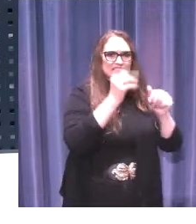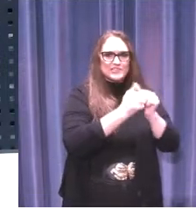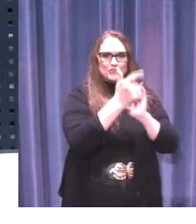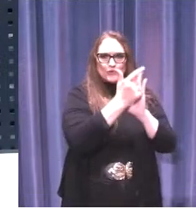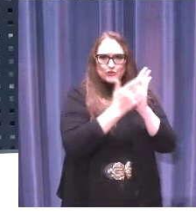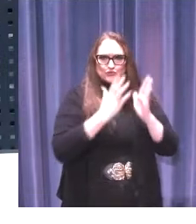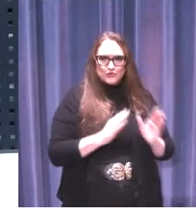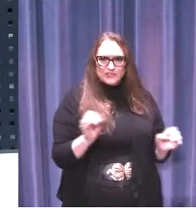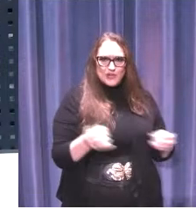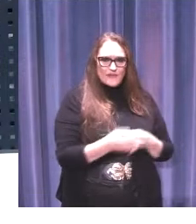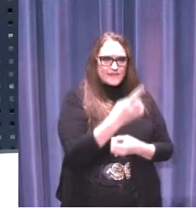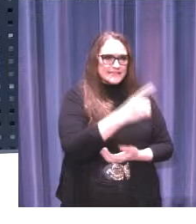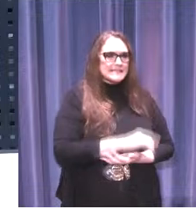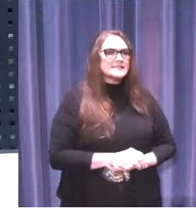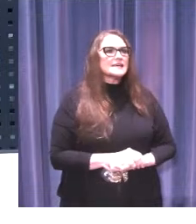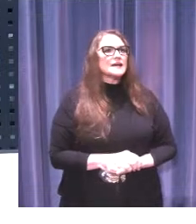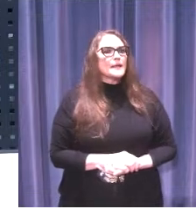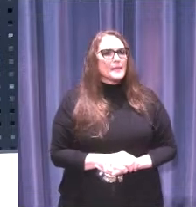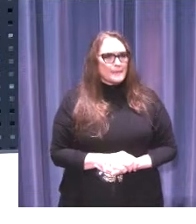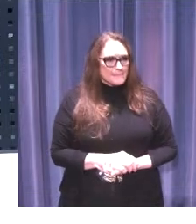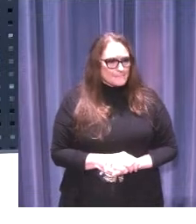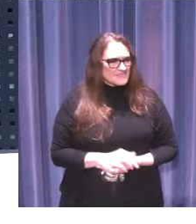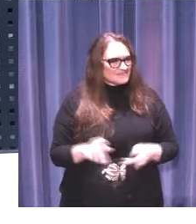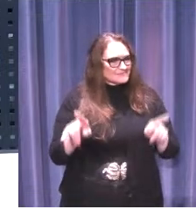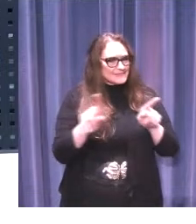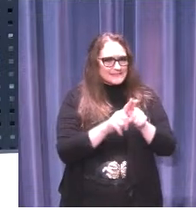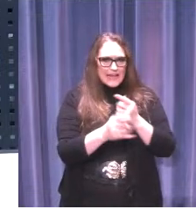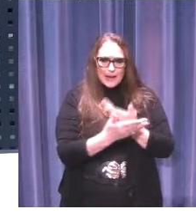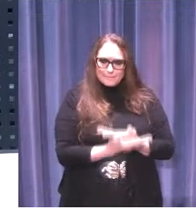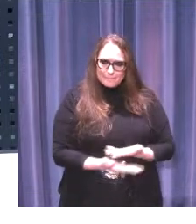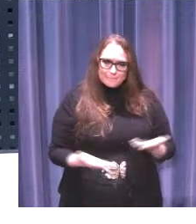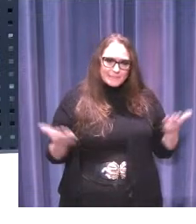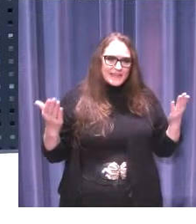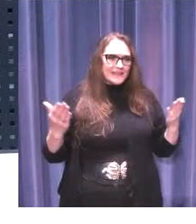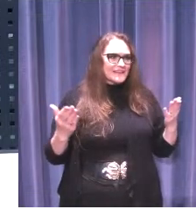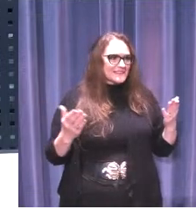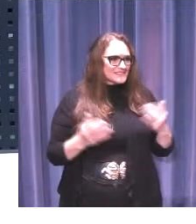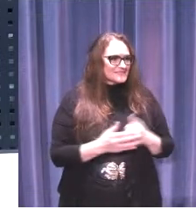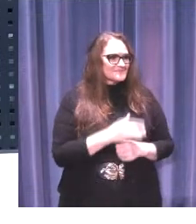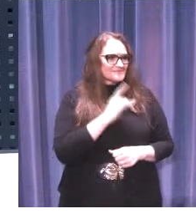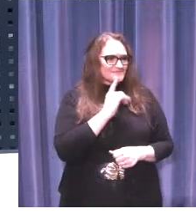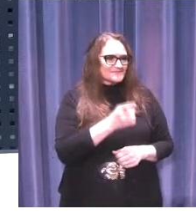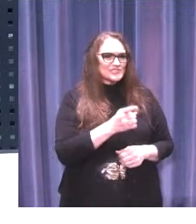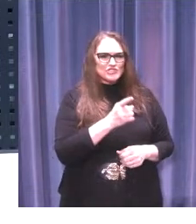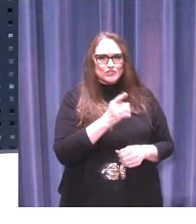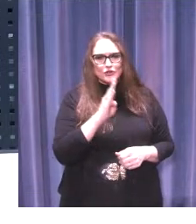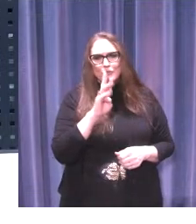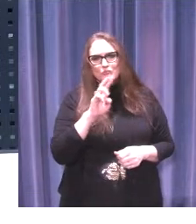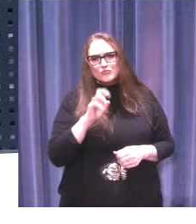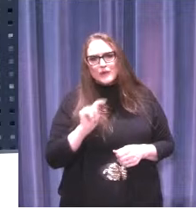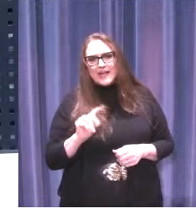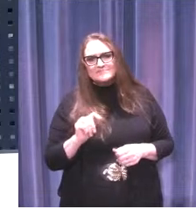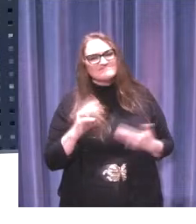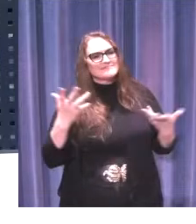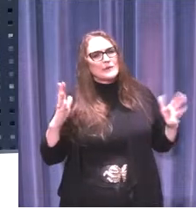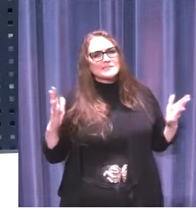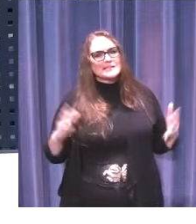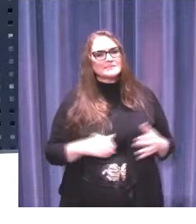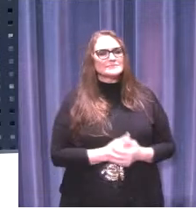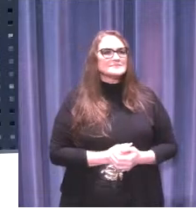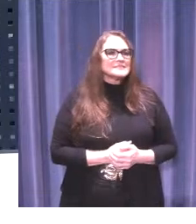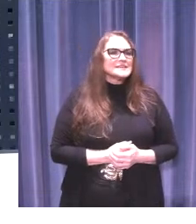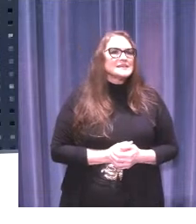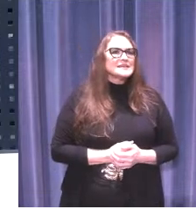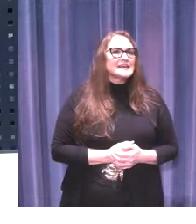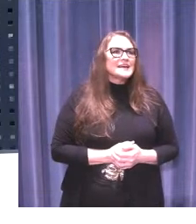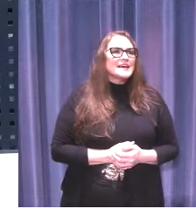attorney's office. Same thing, sure, Brent. So that was that.